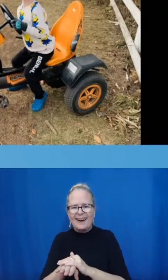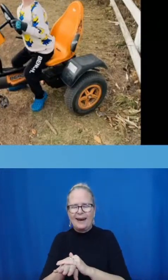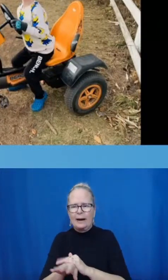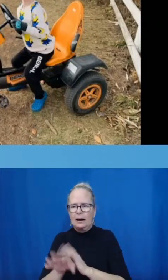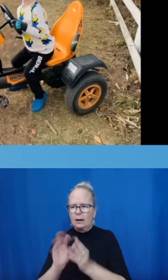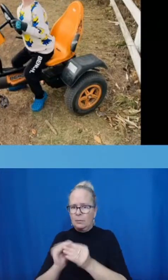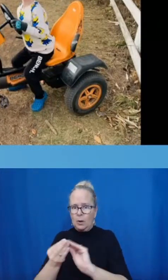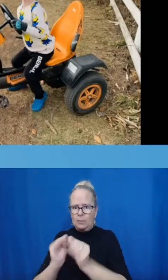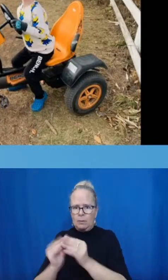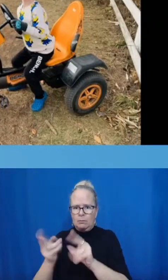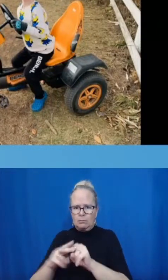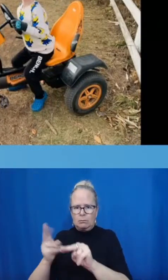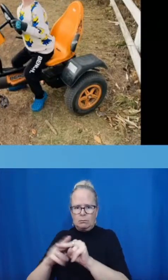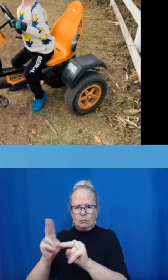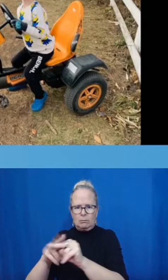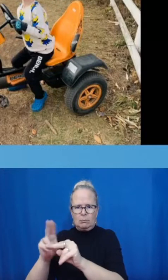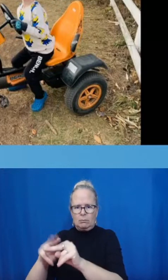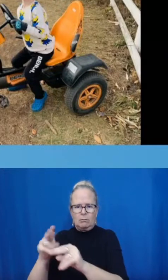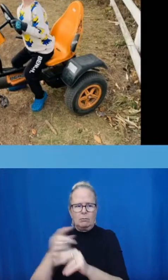children.